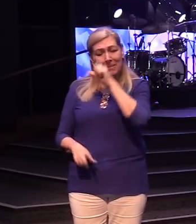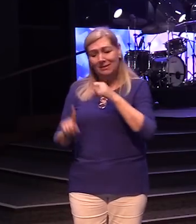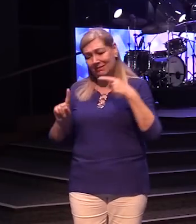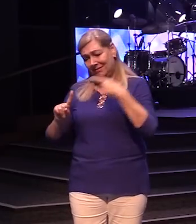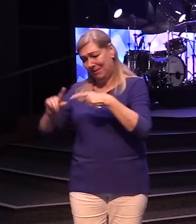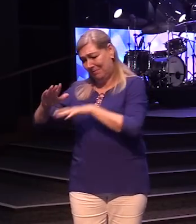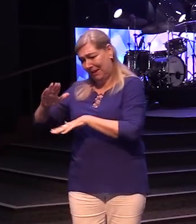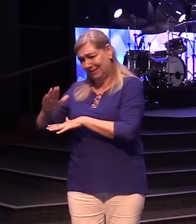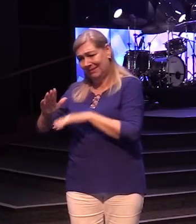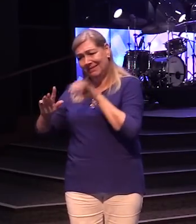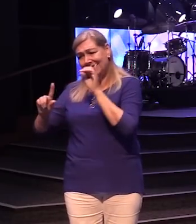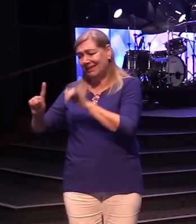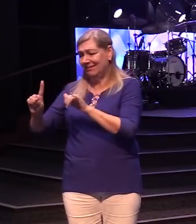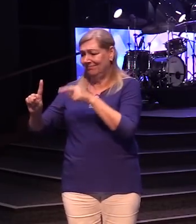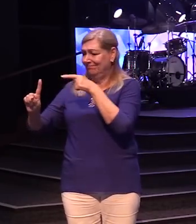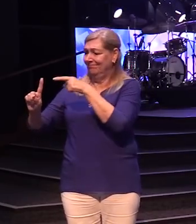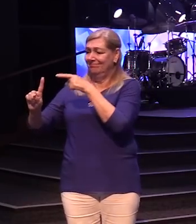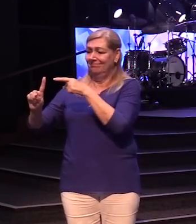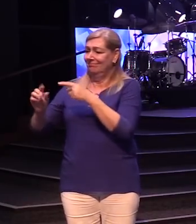point.